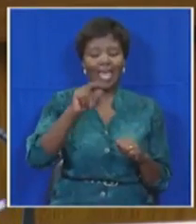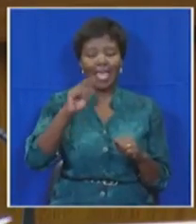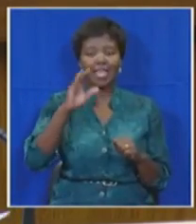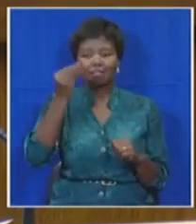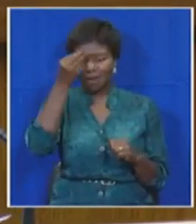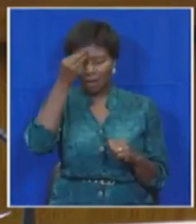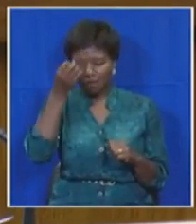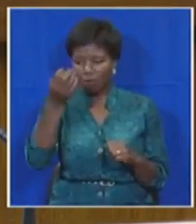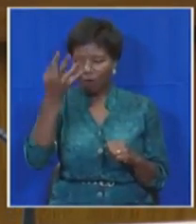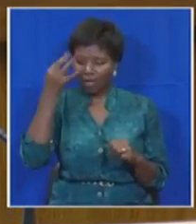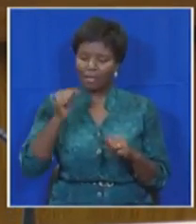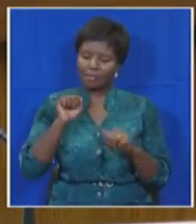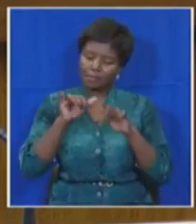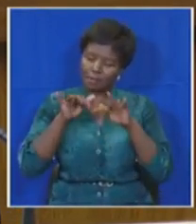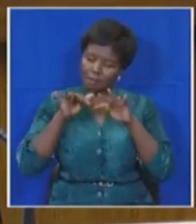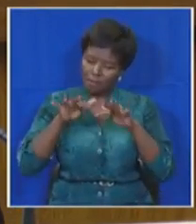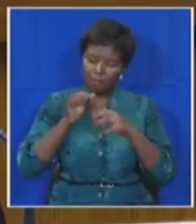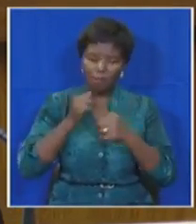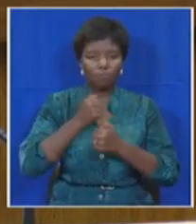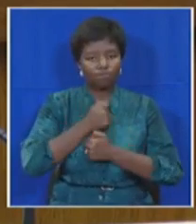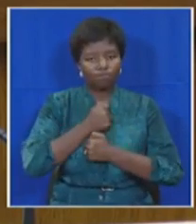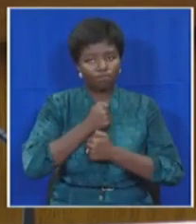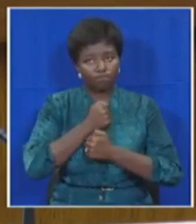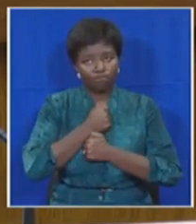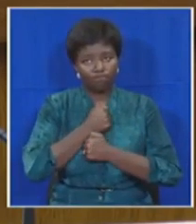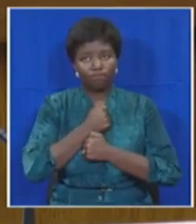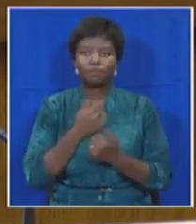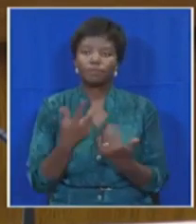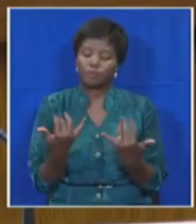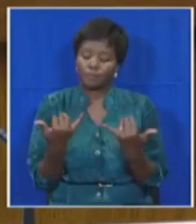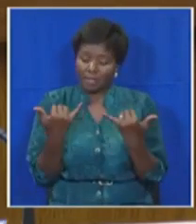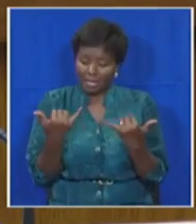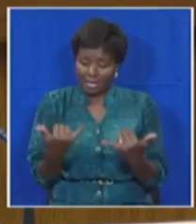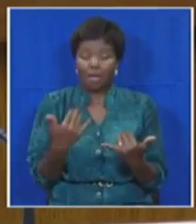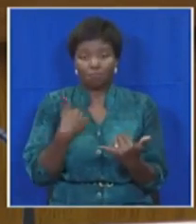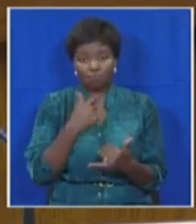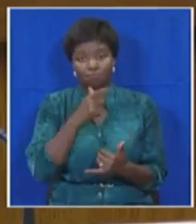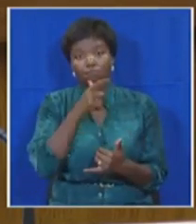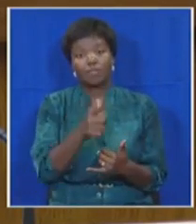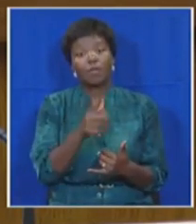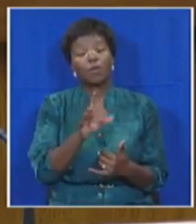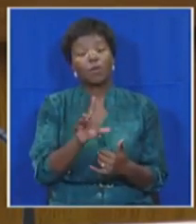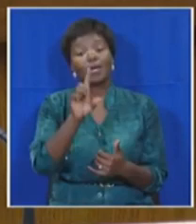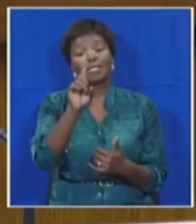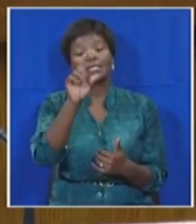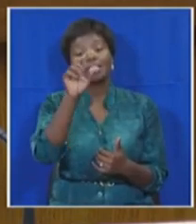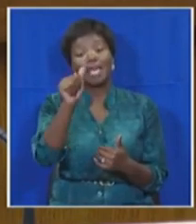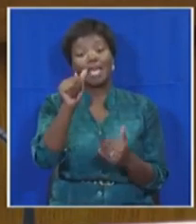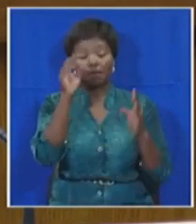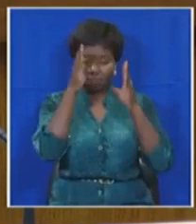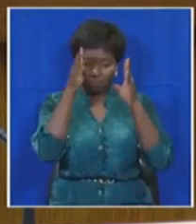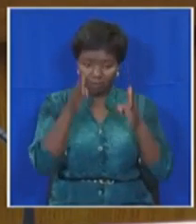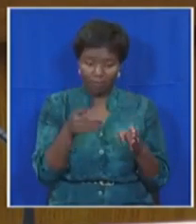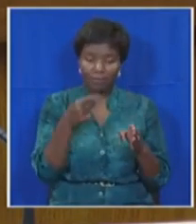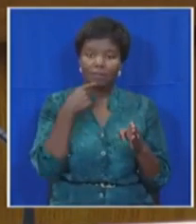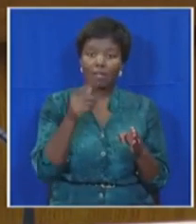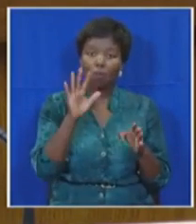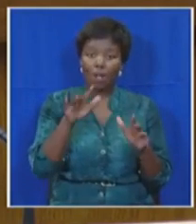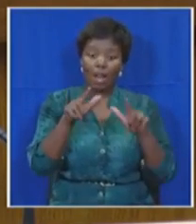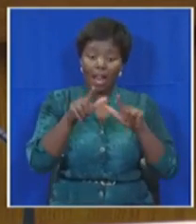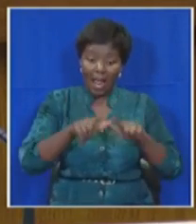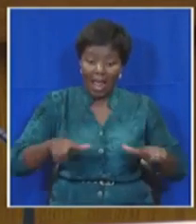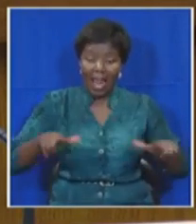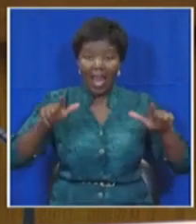people. Now let me tell you now, the DA will prioritize a full audit of land,